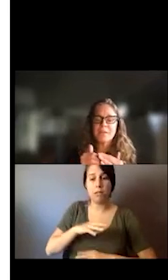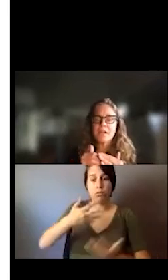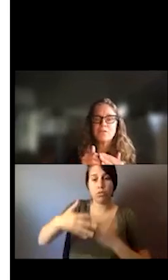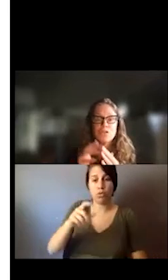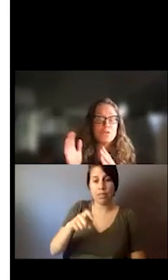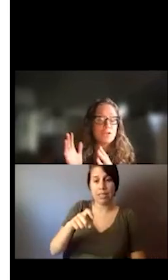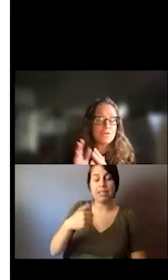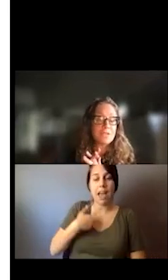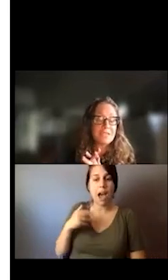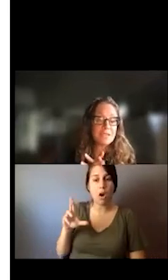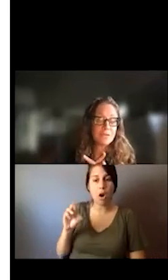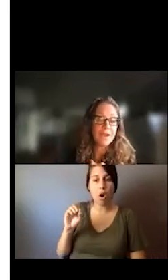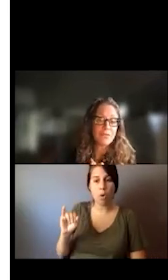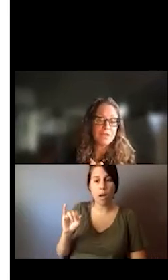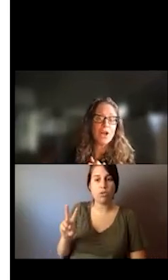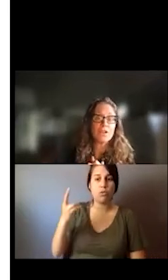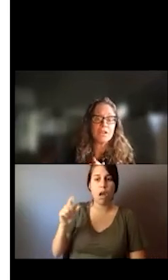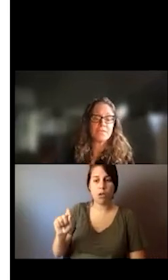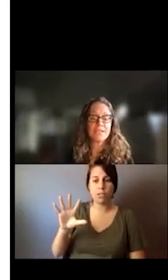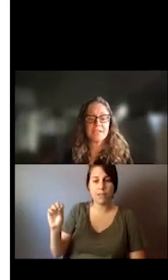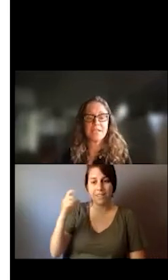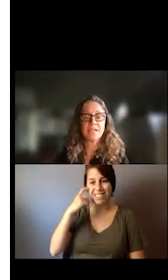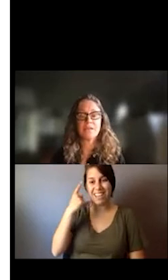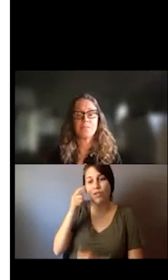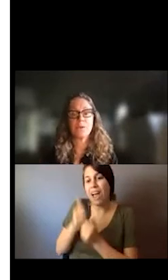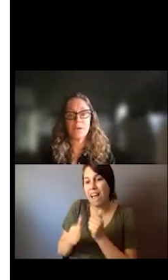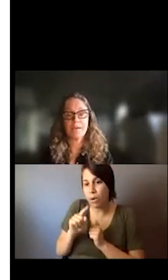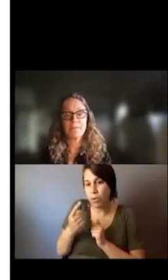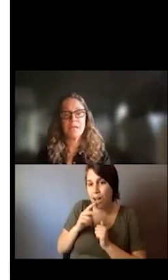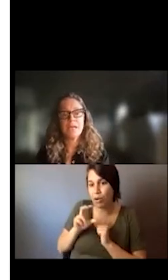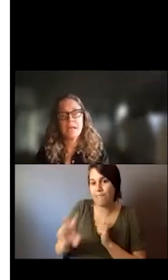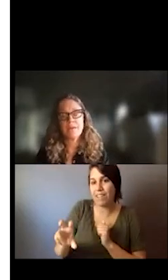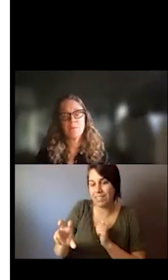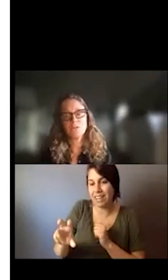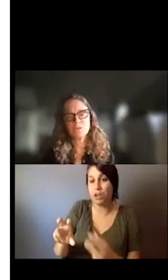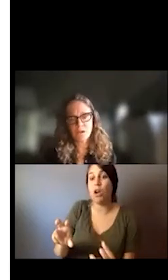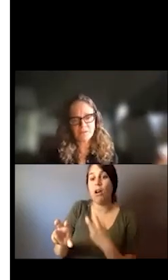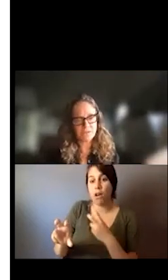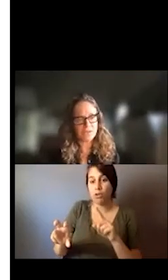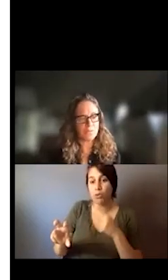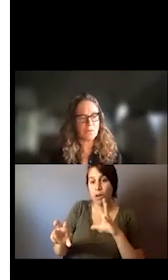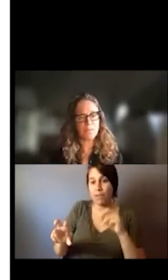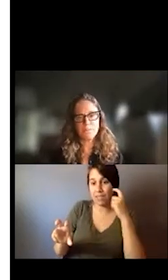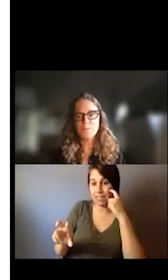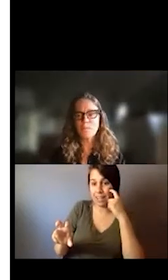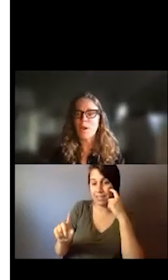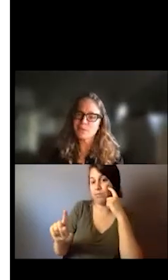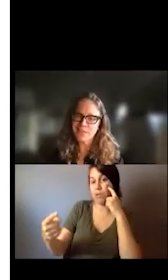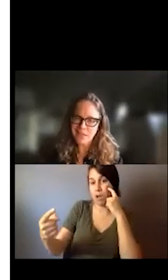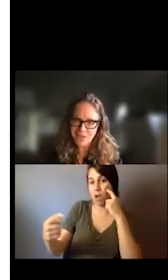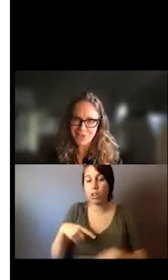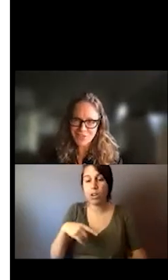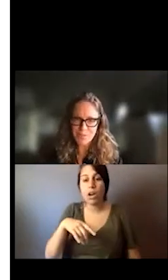return on investment of $2.50 for every dollar invested in the program, which was obviously